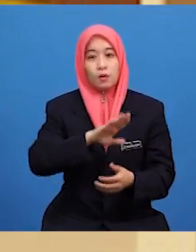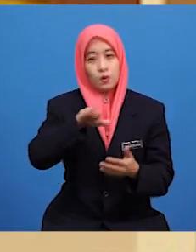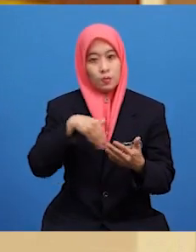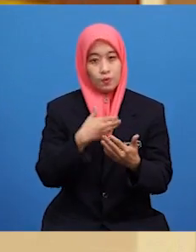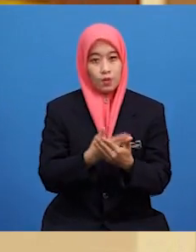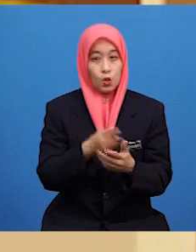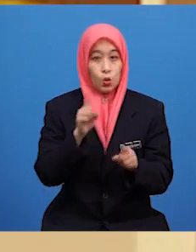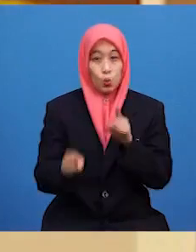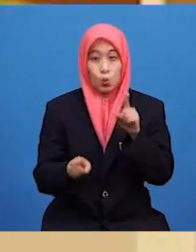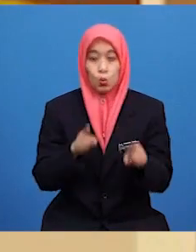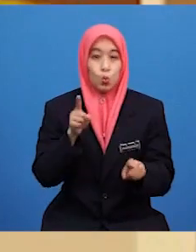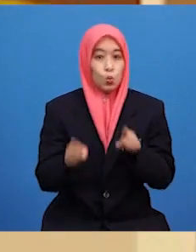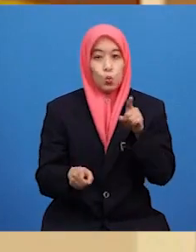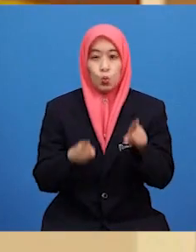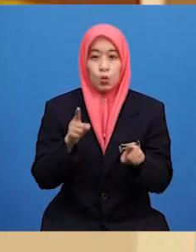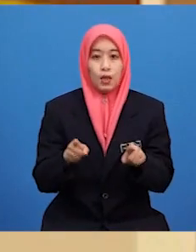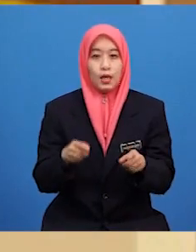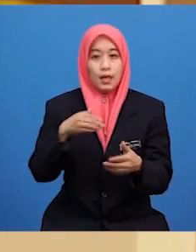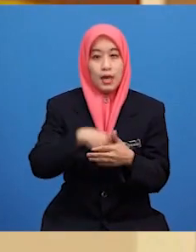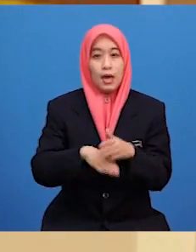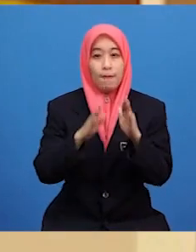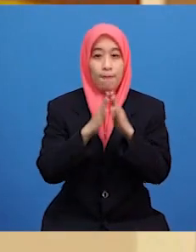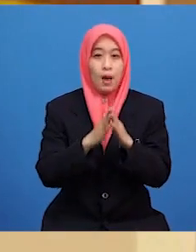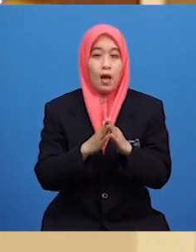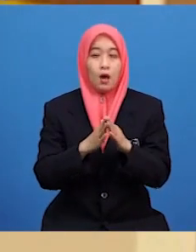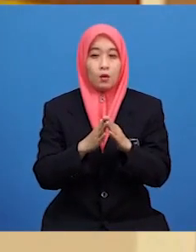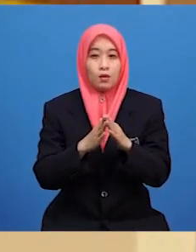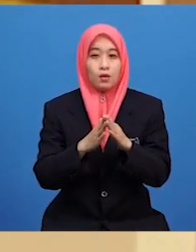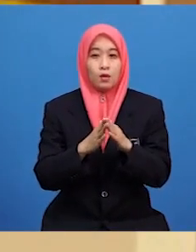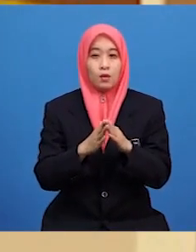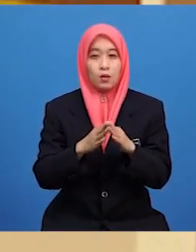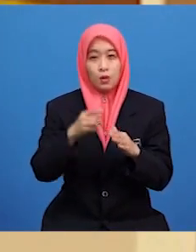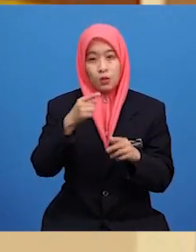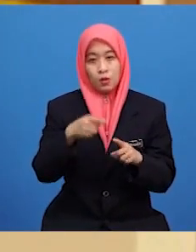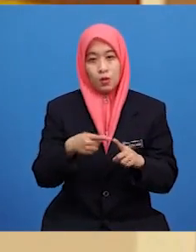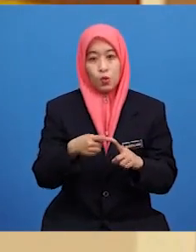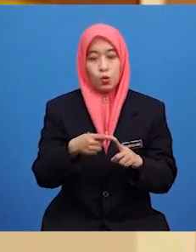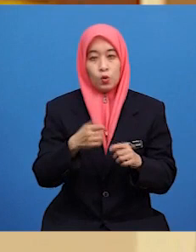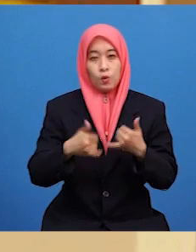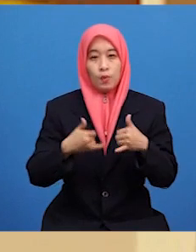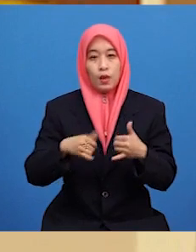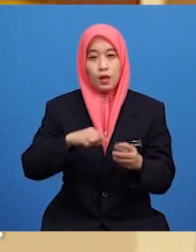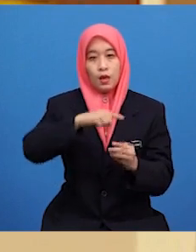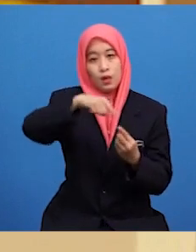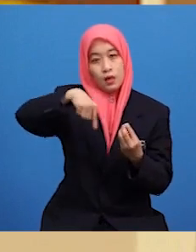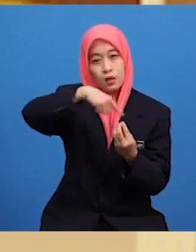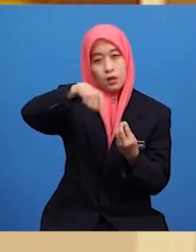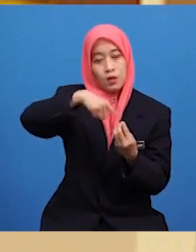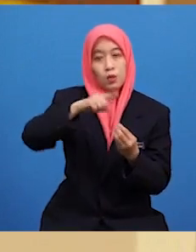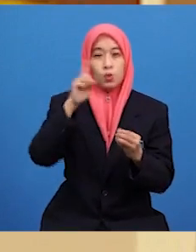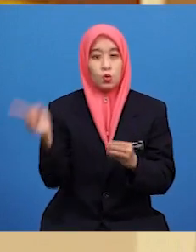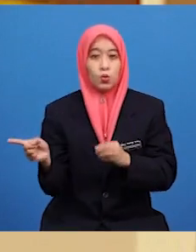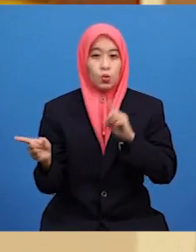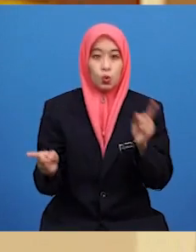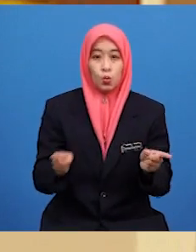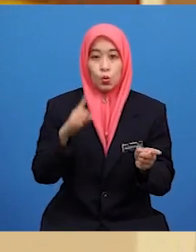do, do. In my house, they play around. Do, do, do,